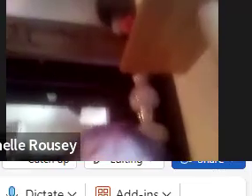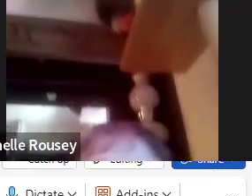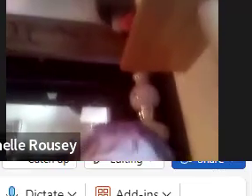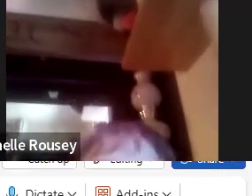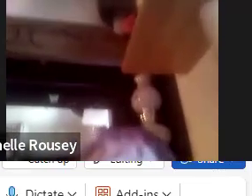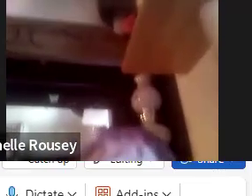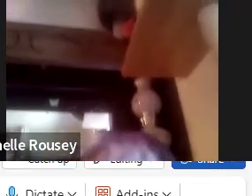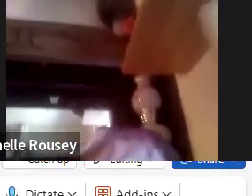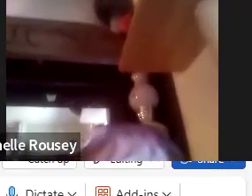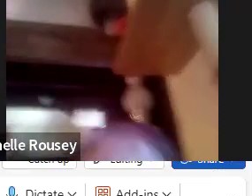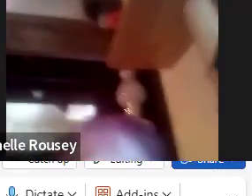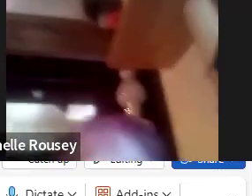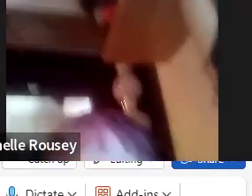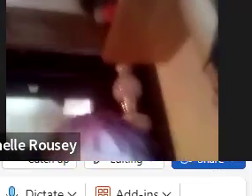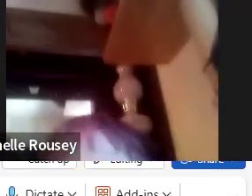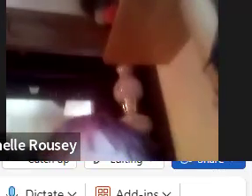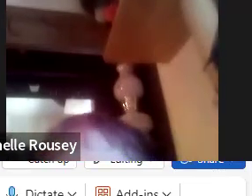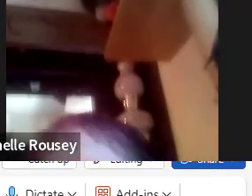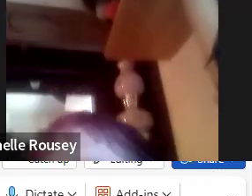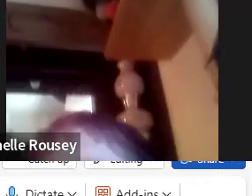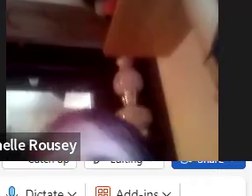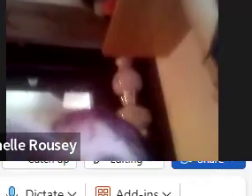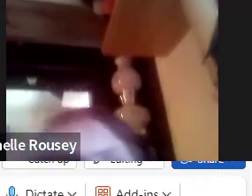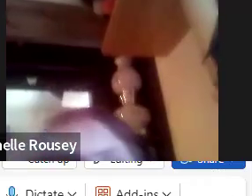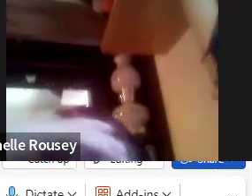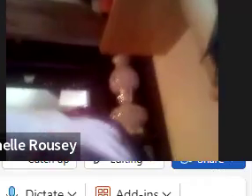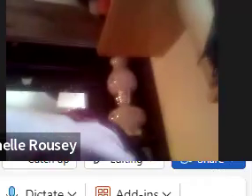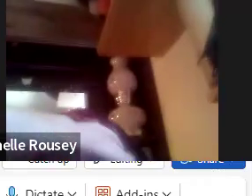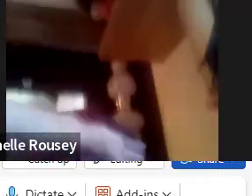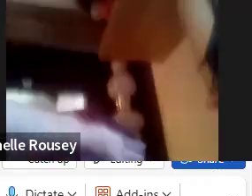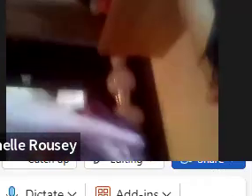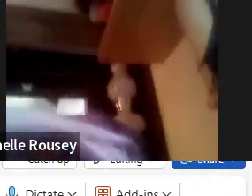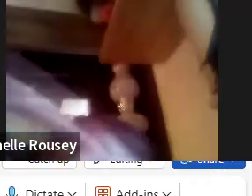or wherever, so that they do that engagement. Sorry, my phone's ringing.